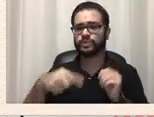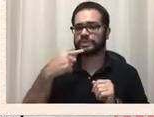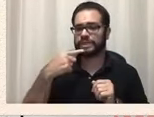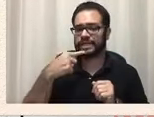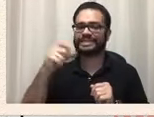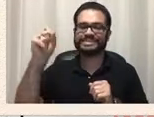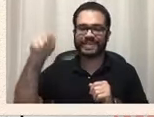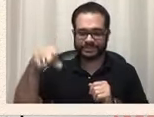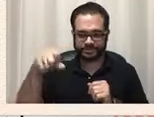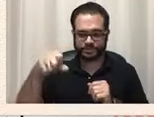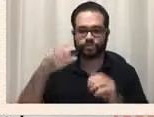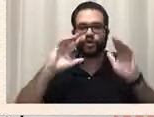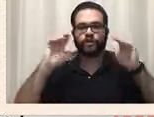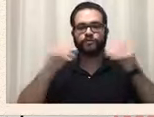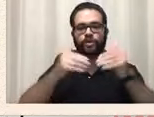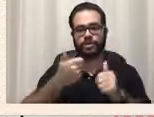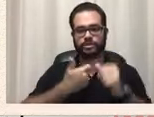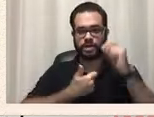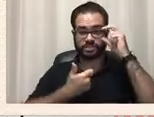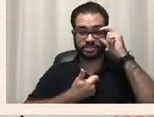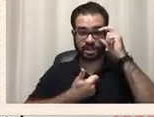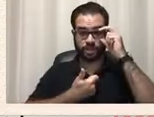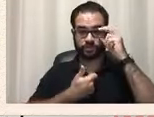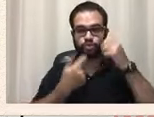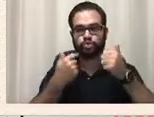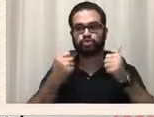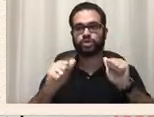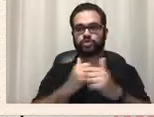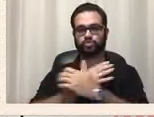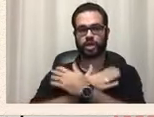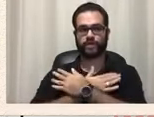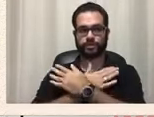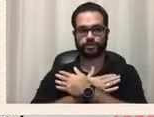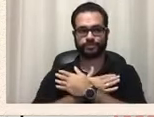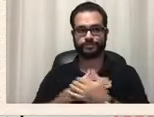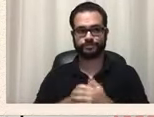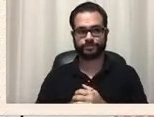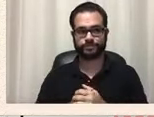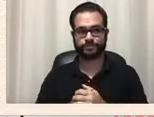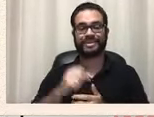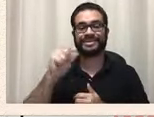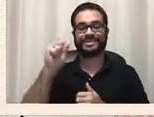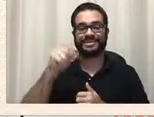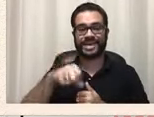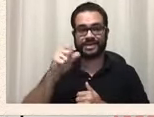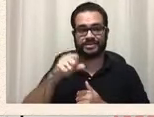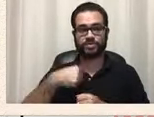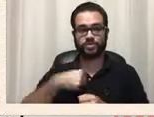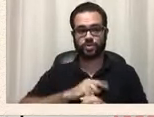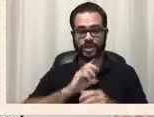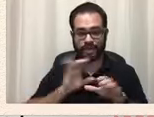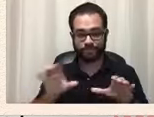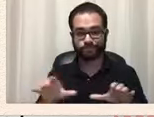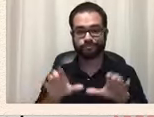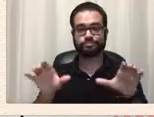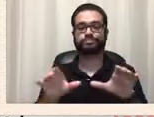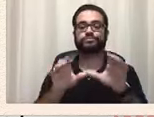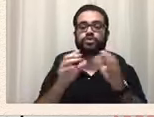ourselves and able to recover. Yes to actively pursue rest